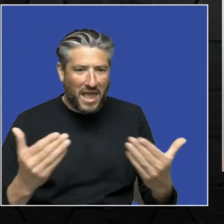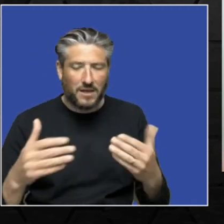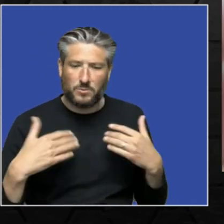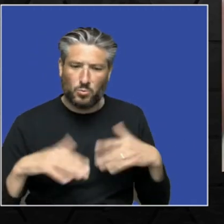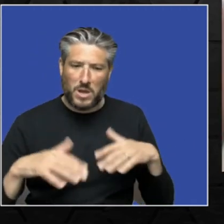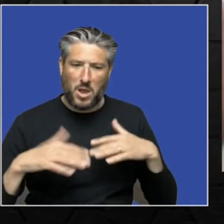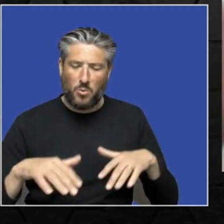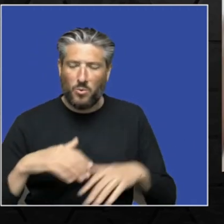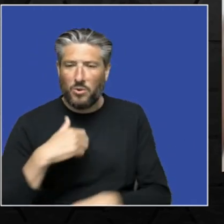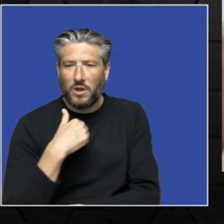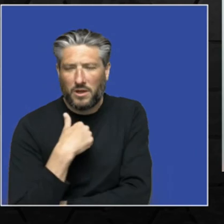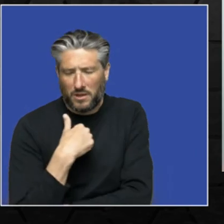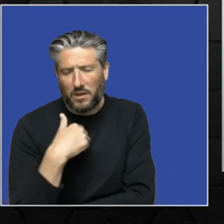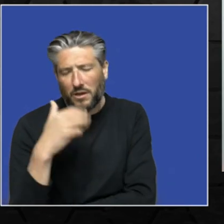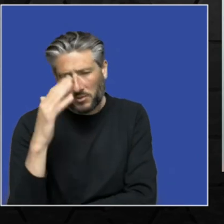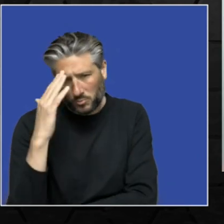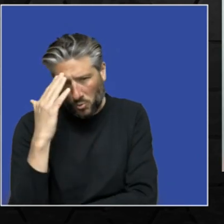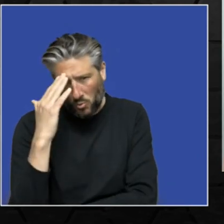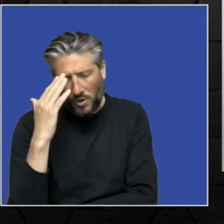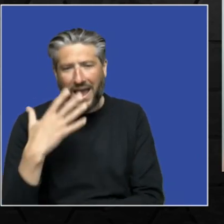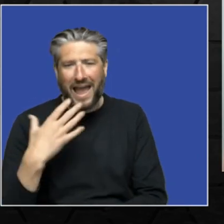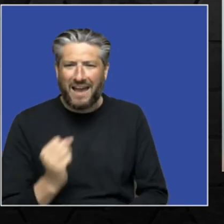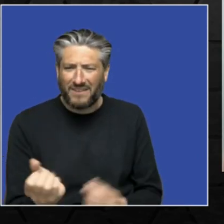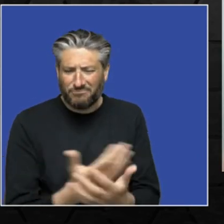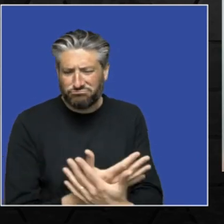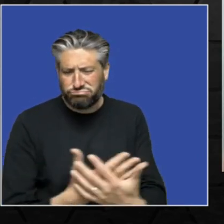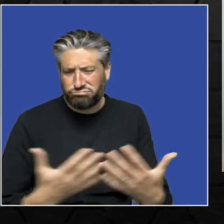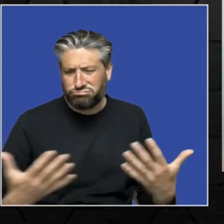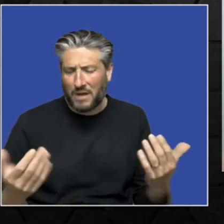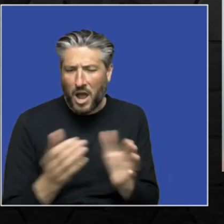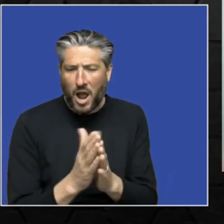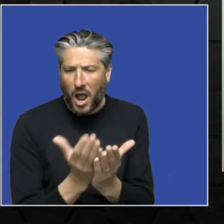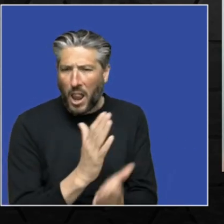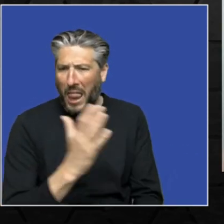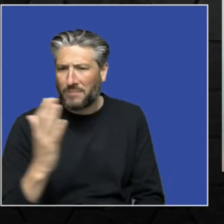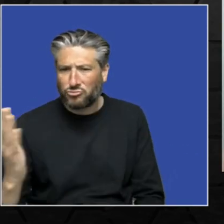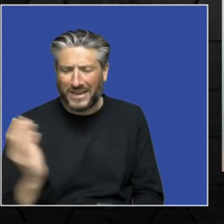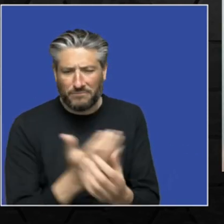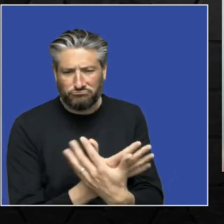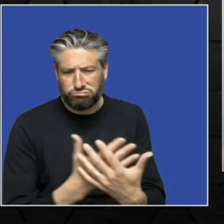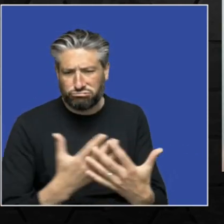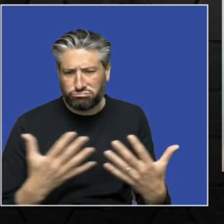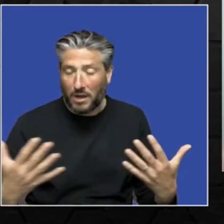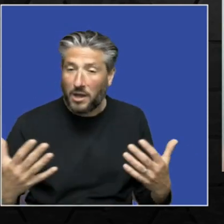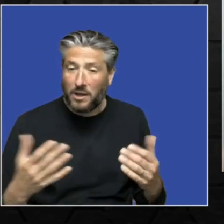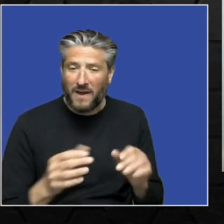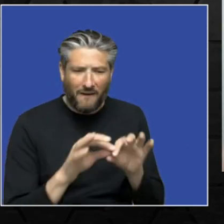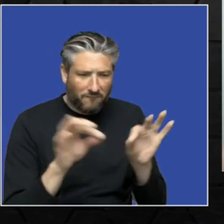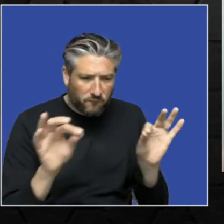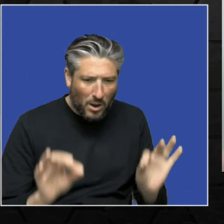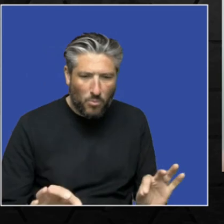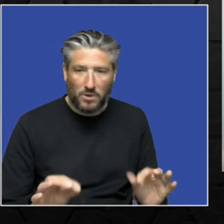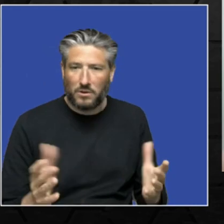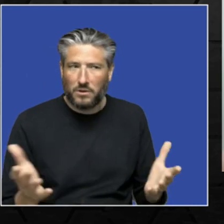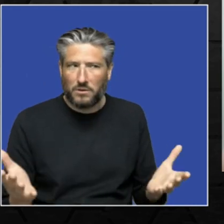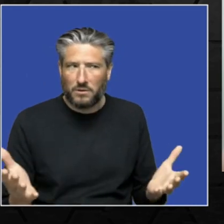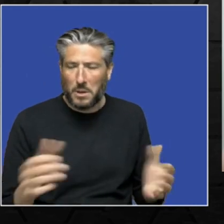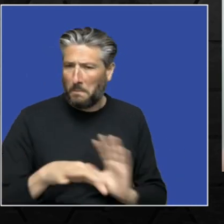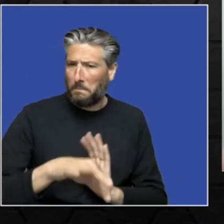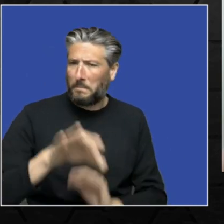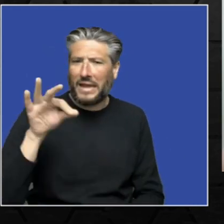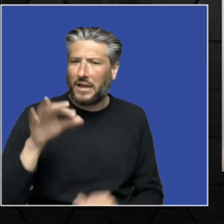many libraries and frameworks, which one to use when. But yeah, I see we are a little short on time over here,